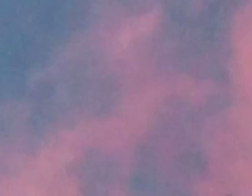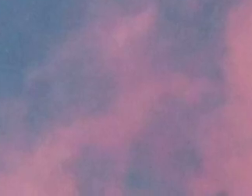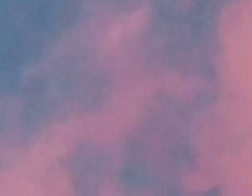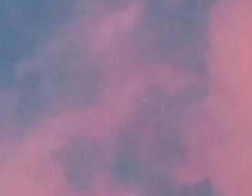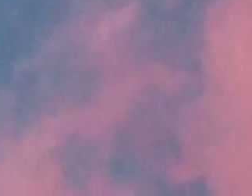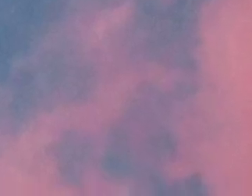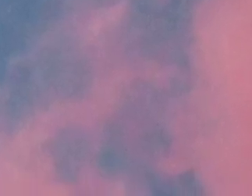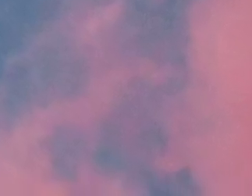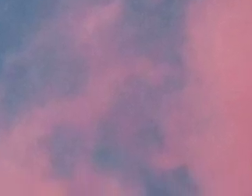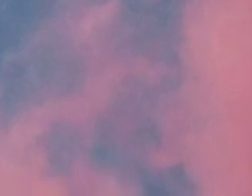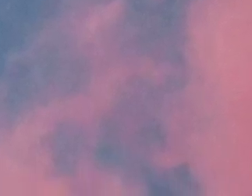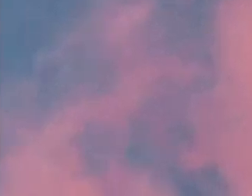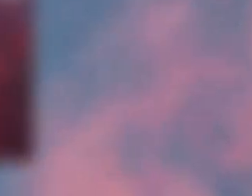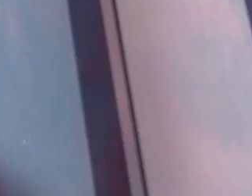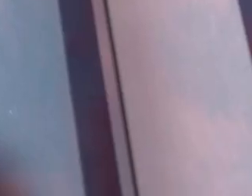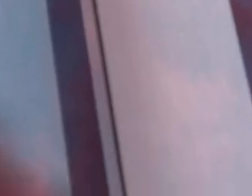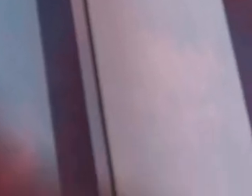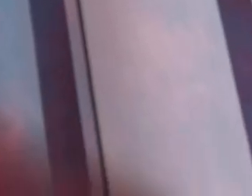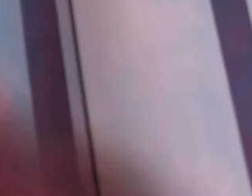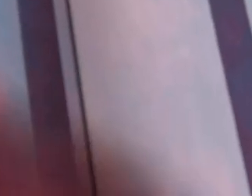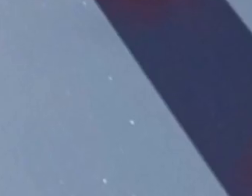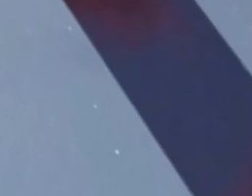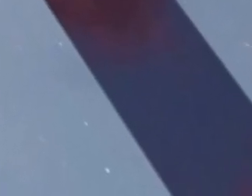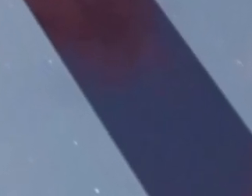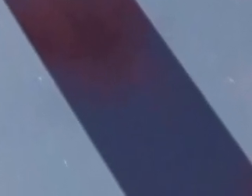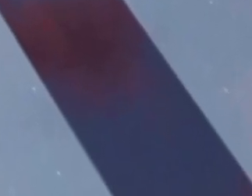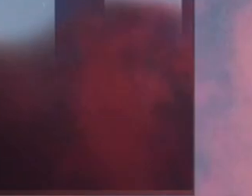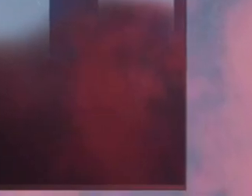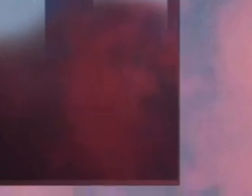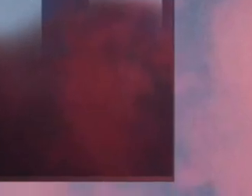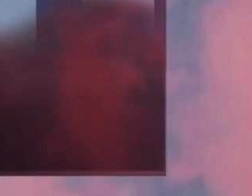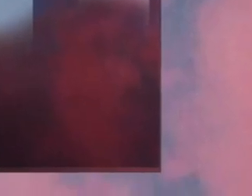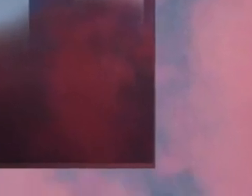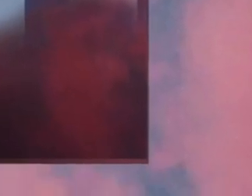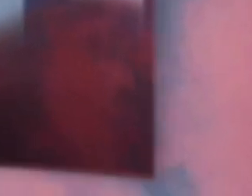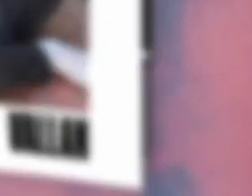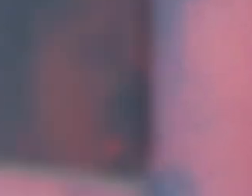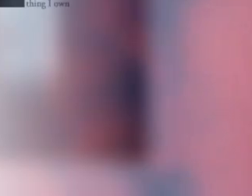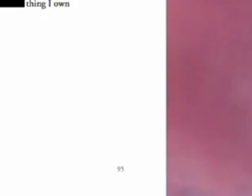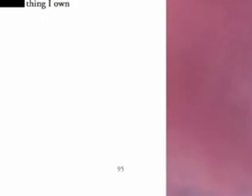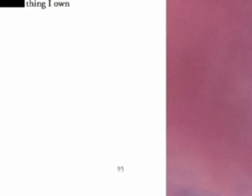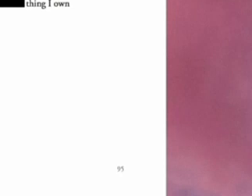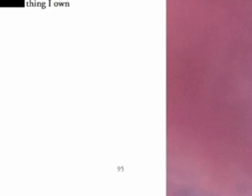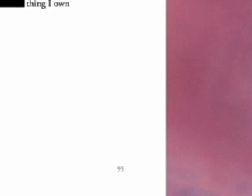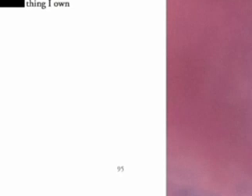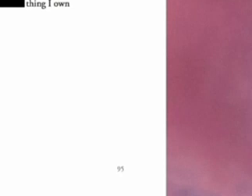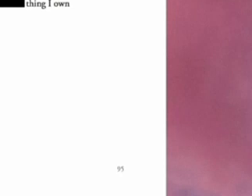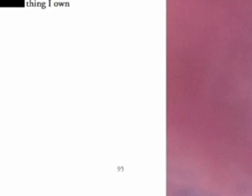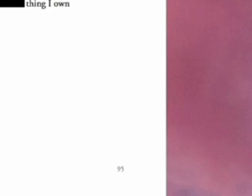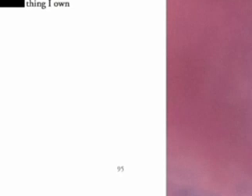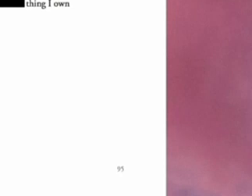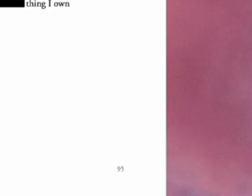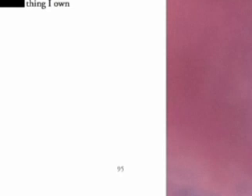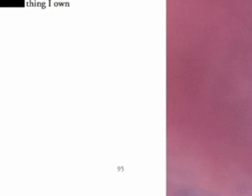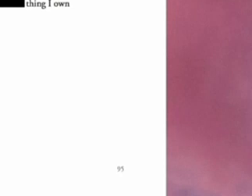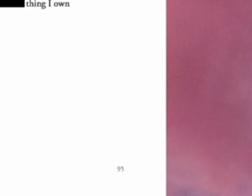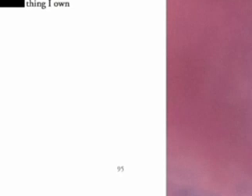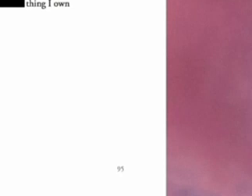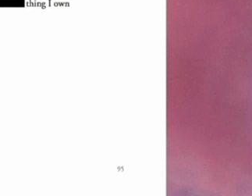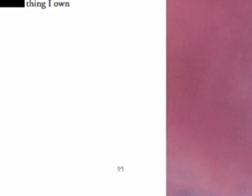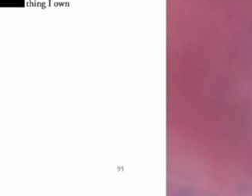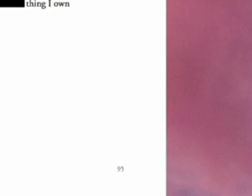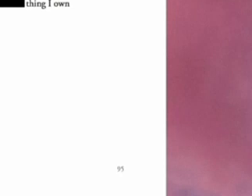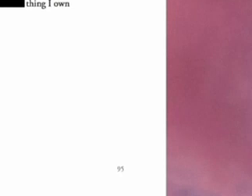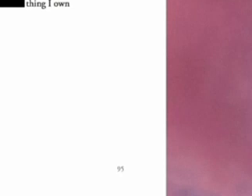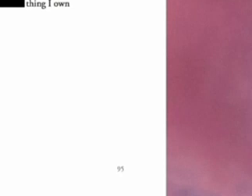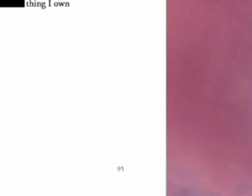I've been sad, been half, been glad to learn when sin be gassing and they cut me down timber. Oh, hurt,